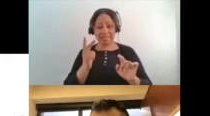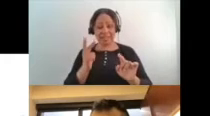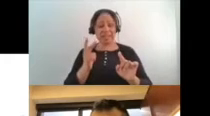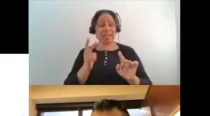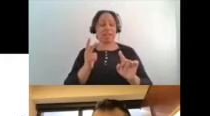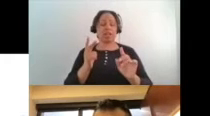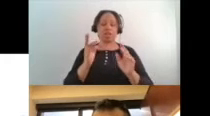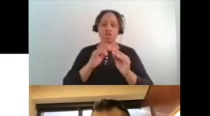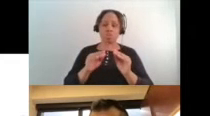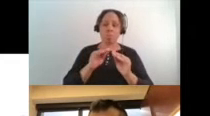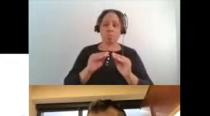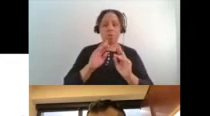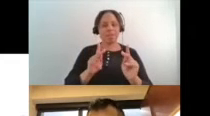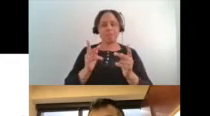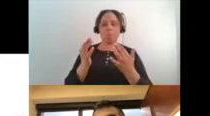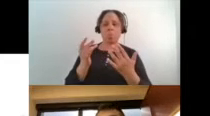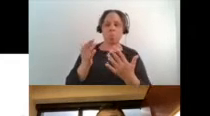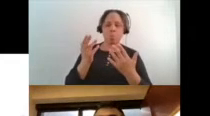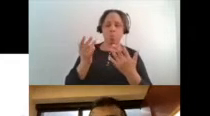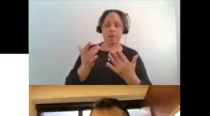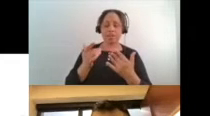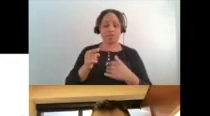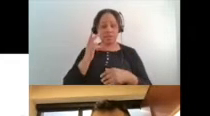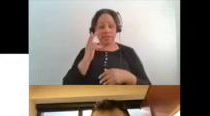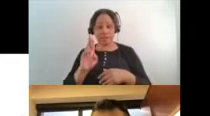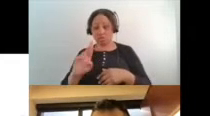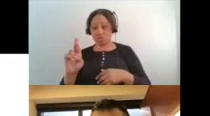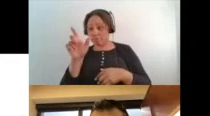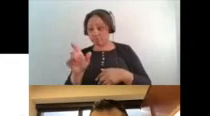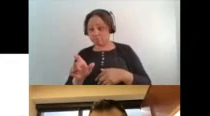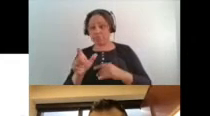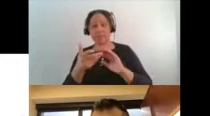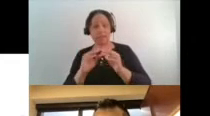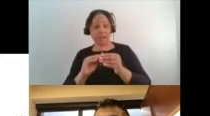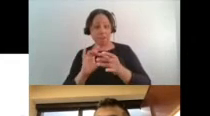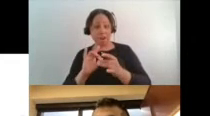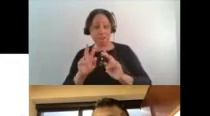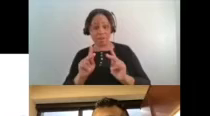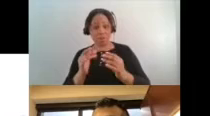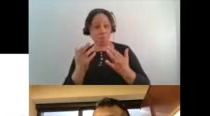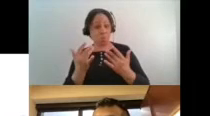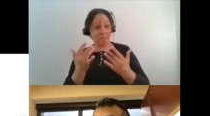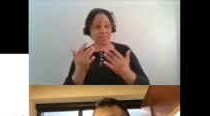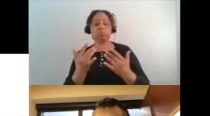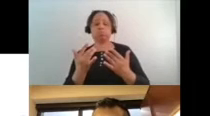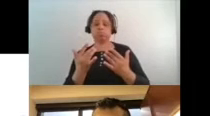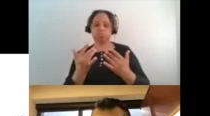on the wait list. So you see this screen to the screen right, the number of people waiting for transplants is very, very